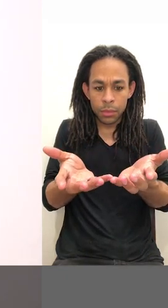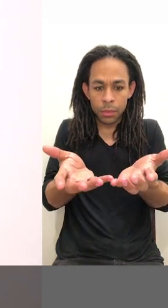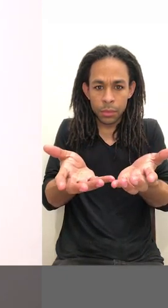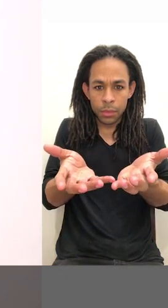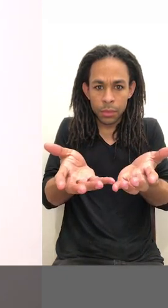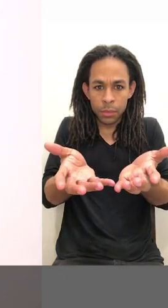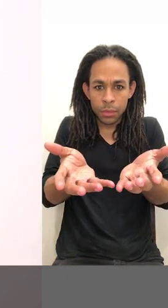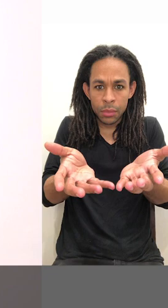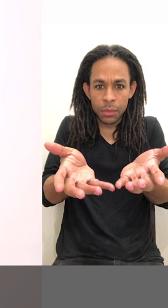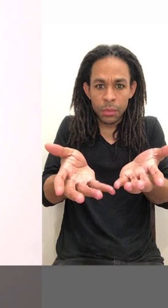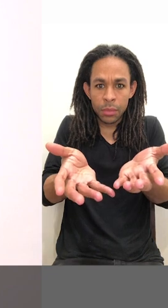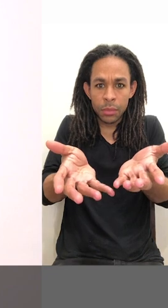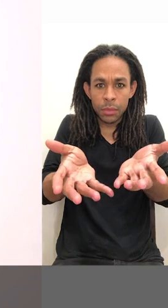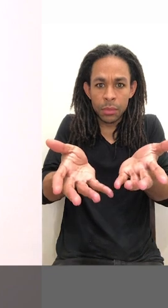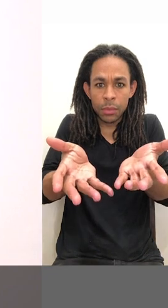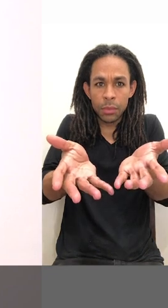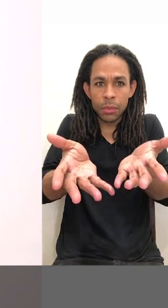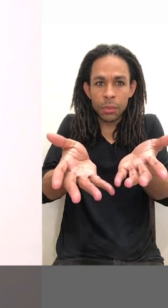still arms raised up.